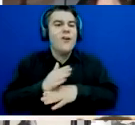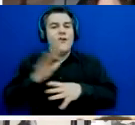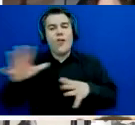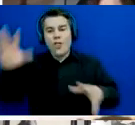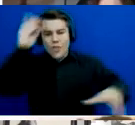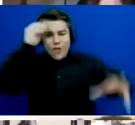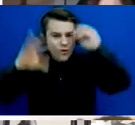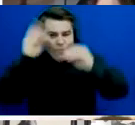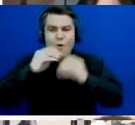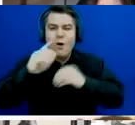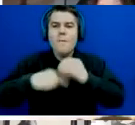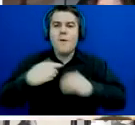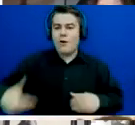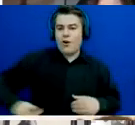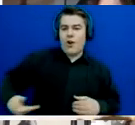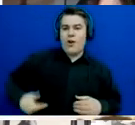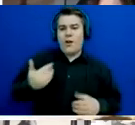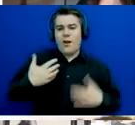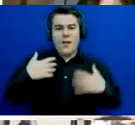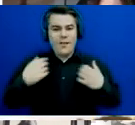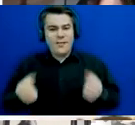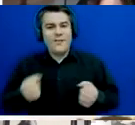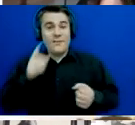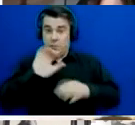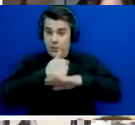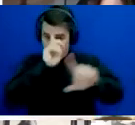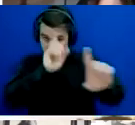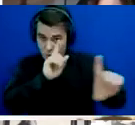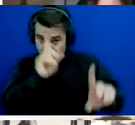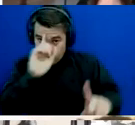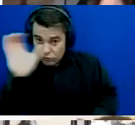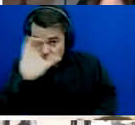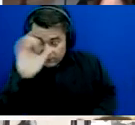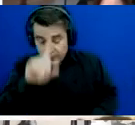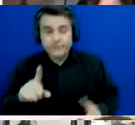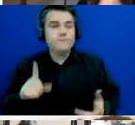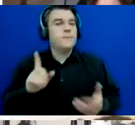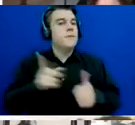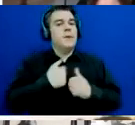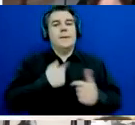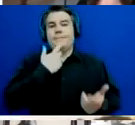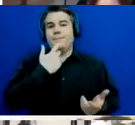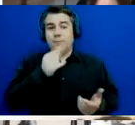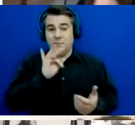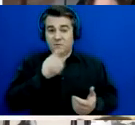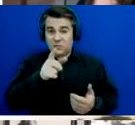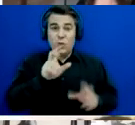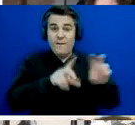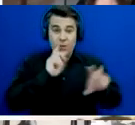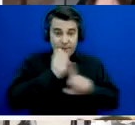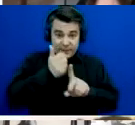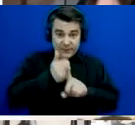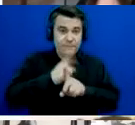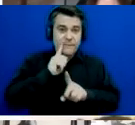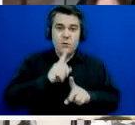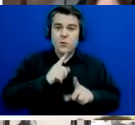about gut health about these products. So in setting your goals for what you're looking for, the first thing I can say is if you're invested in yourself to get this far and to